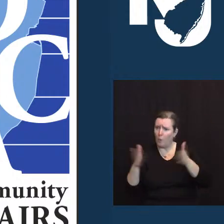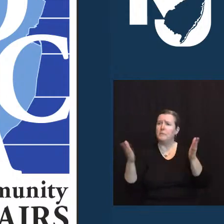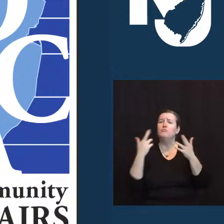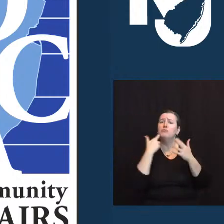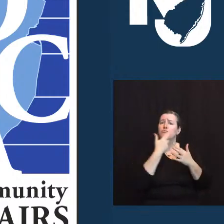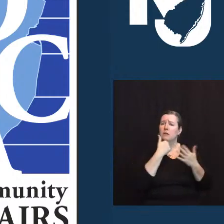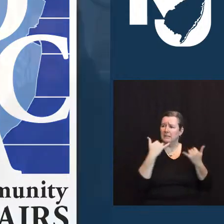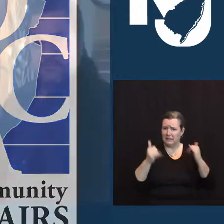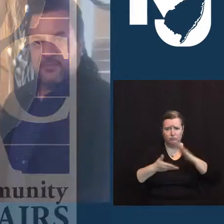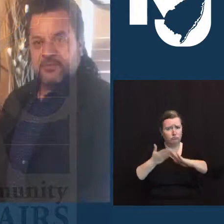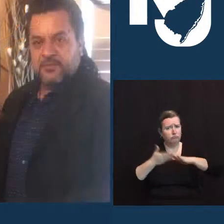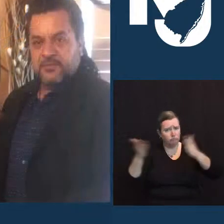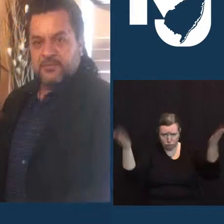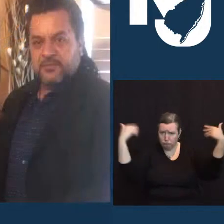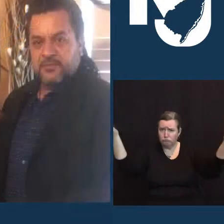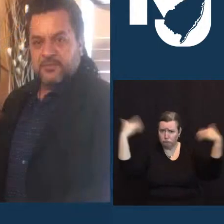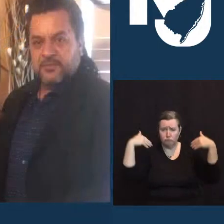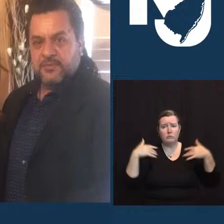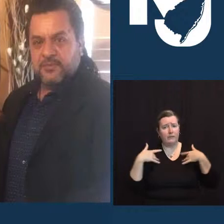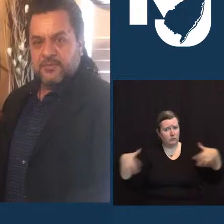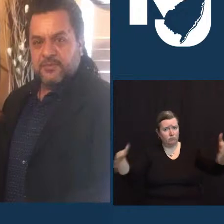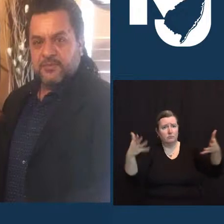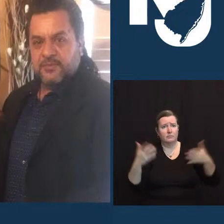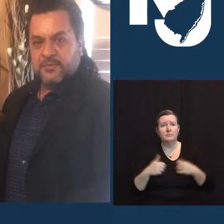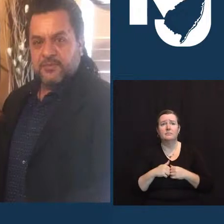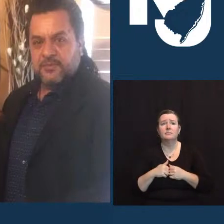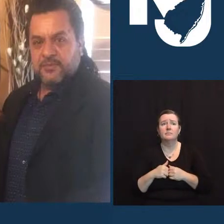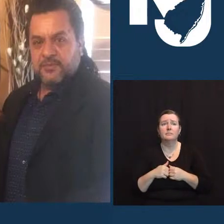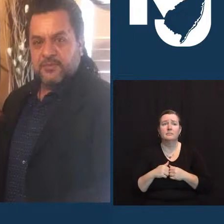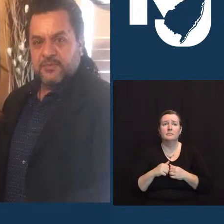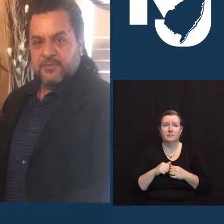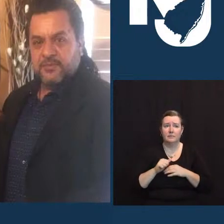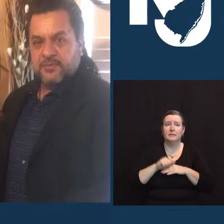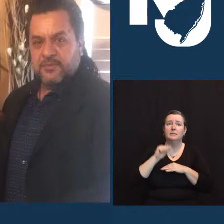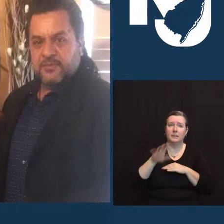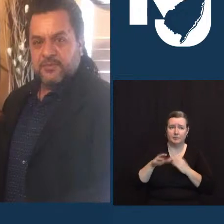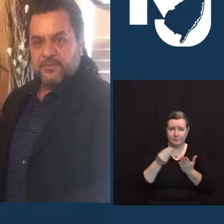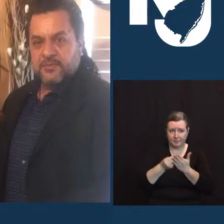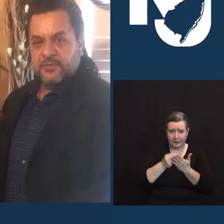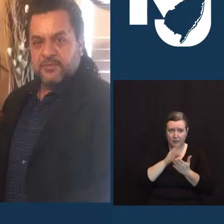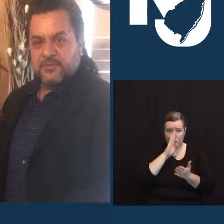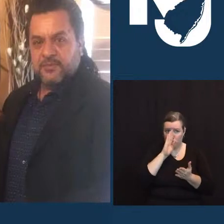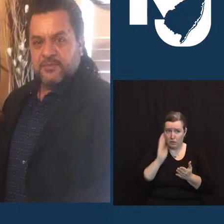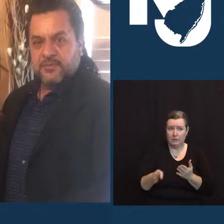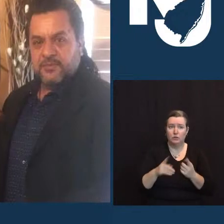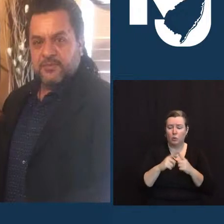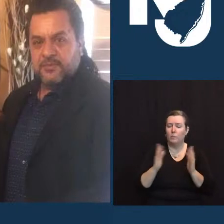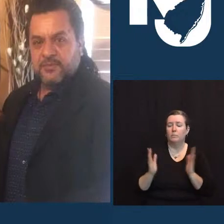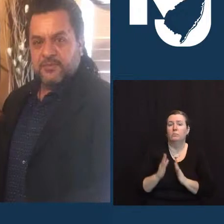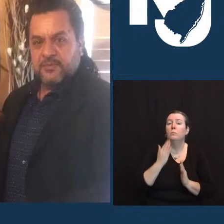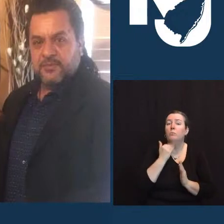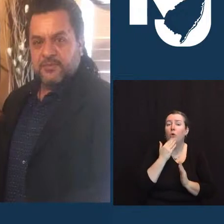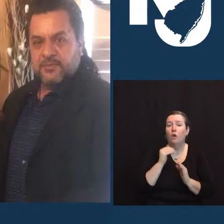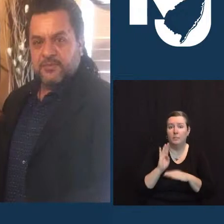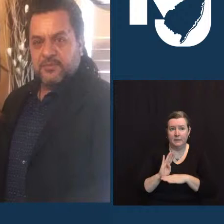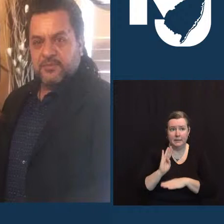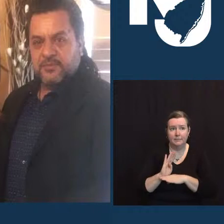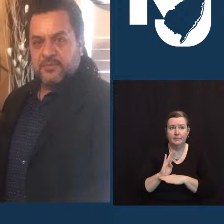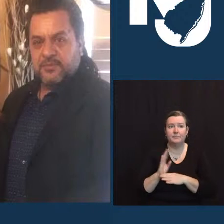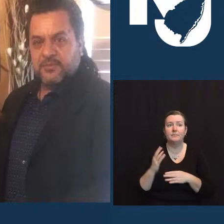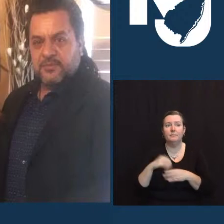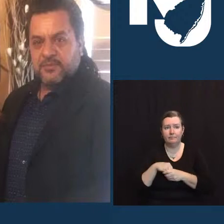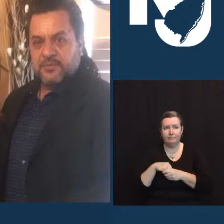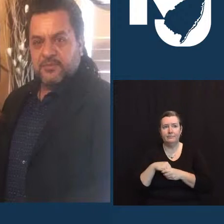also sent grant funding directly to its small businesses, including this one, Fiesta Mexicana, which has been